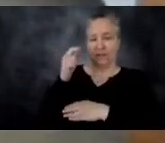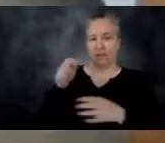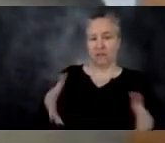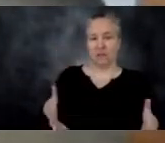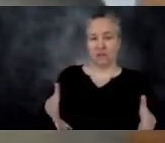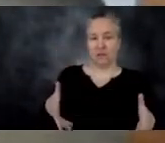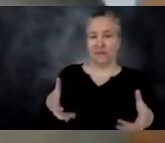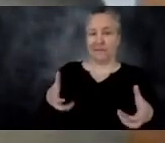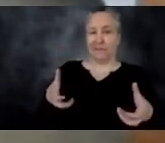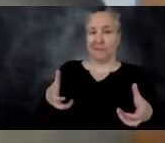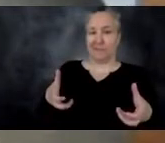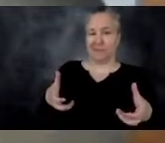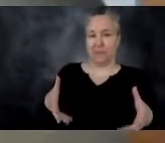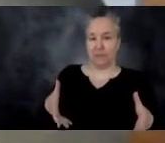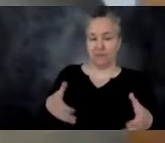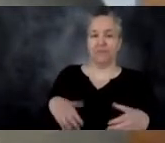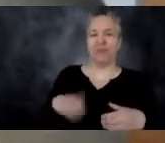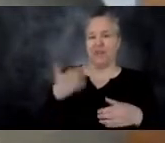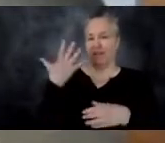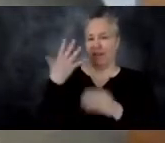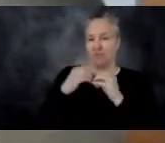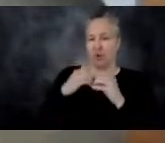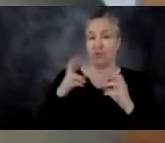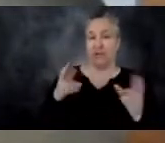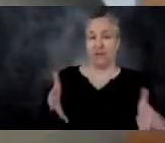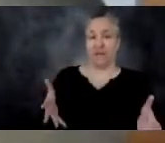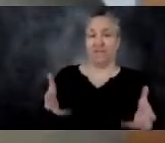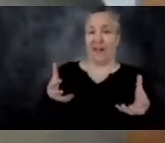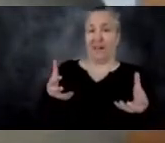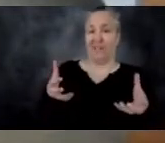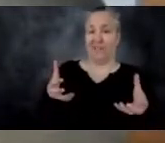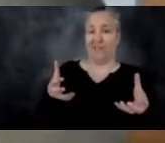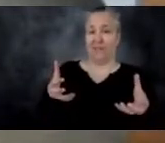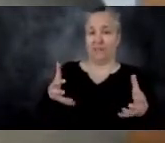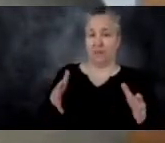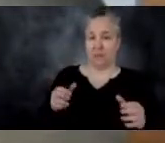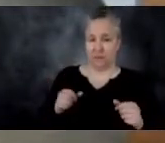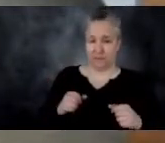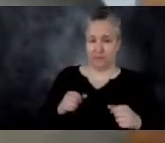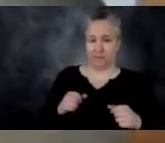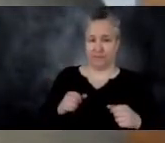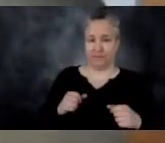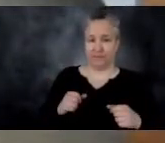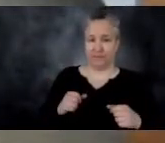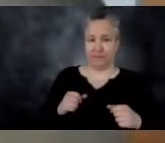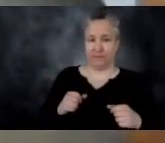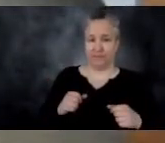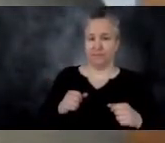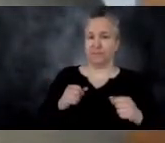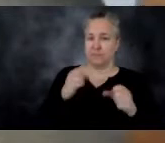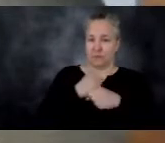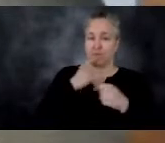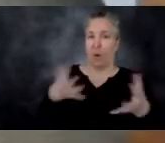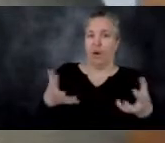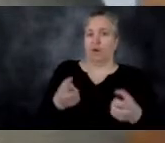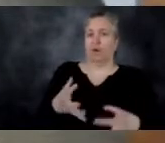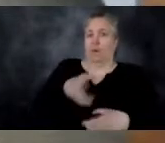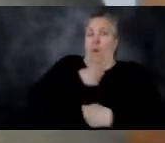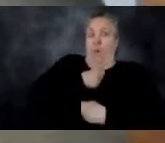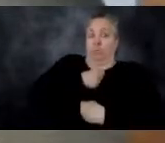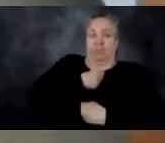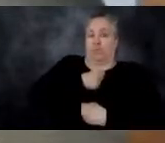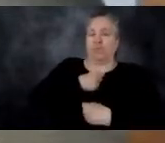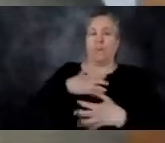then relax. We're going to do five more like this. Here we go. Here's five and relax. Make sure you don't hold your breath. It's easy